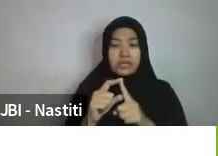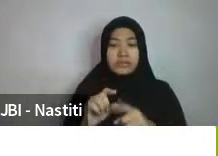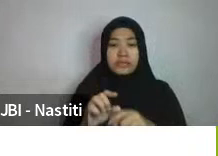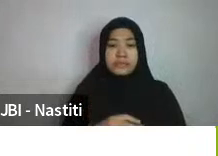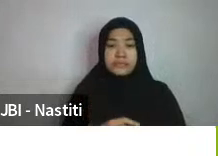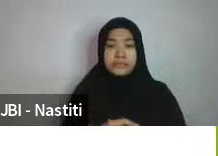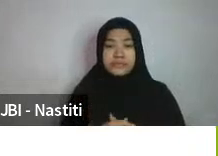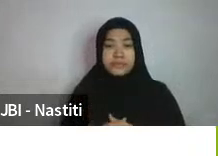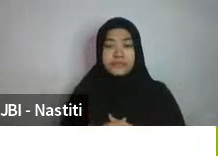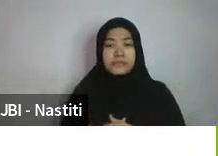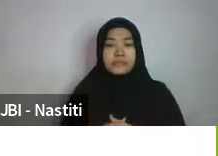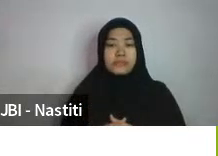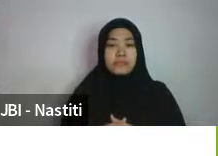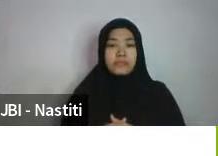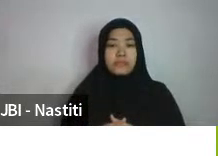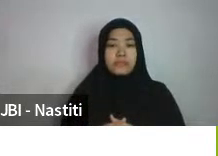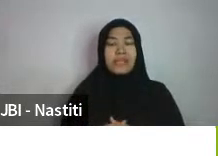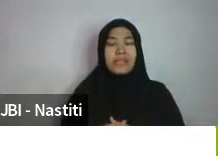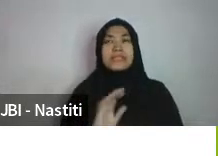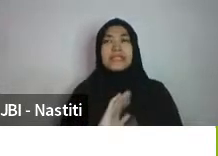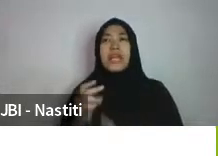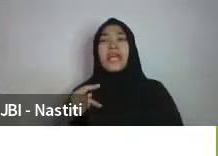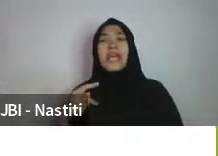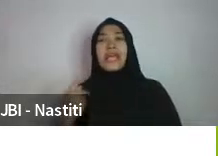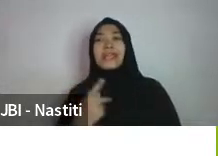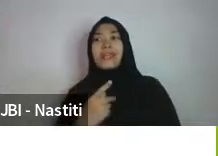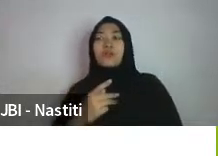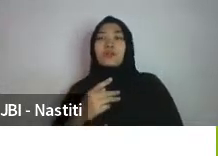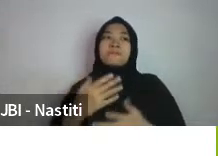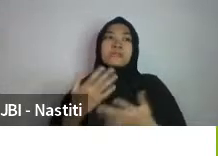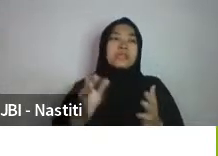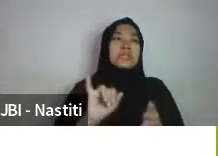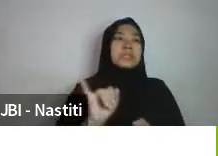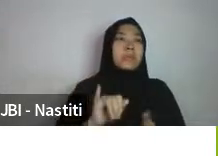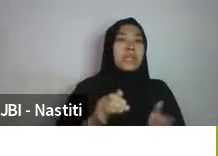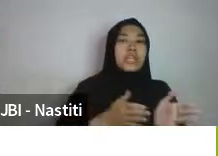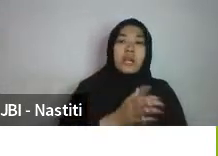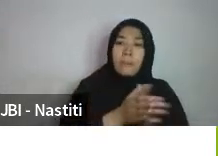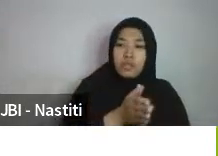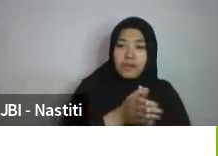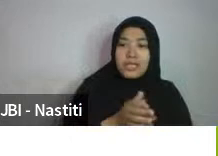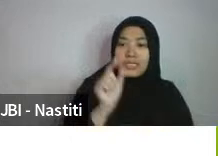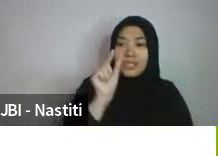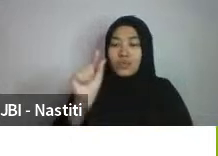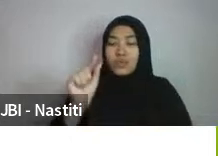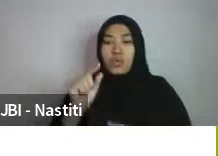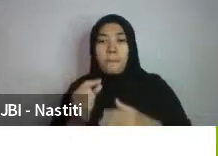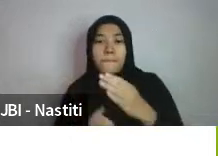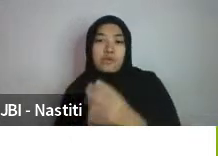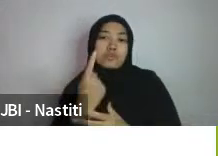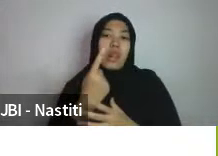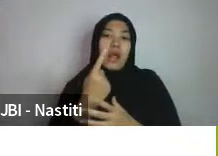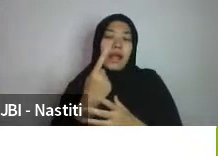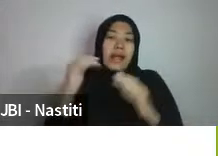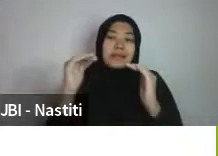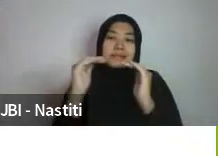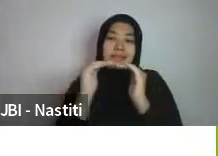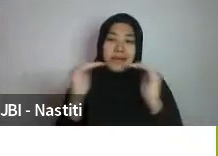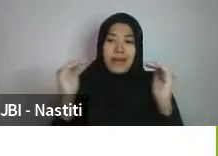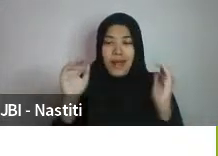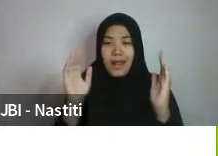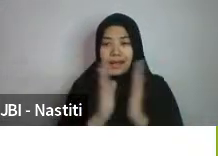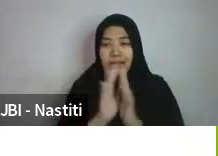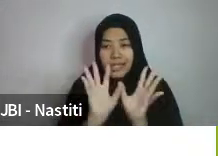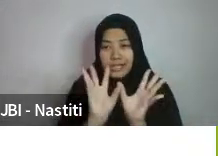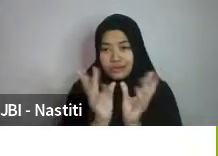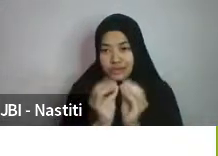promoting inclusion and building equity, not only from the experience and outcomes for the people with autism and intellectual disability, but for the